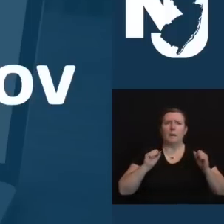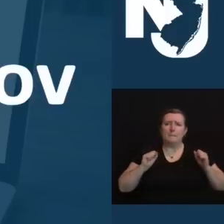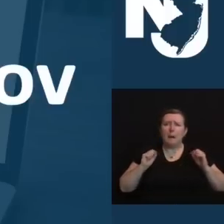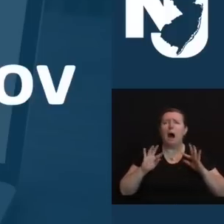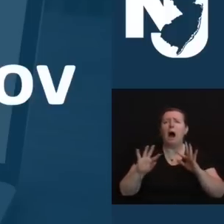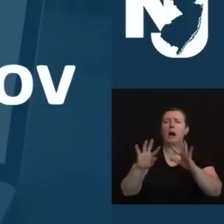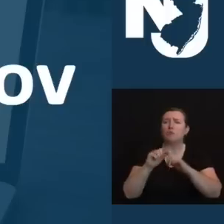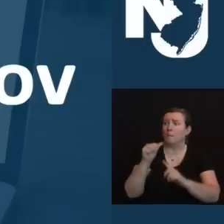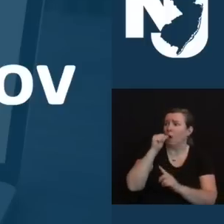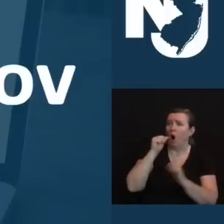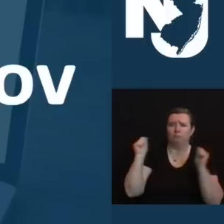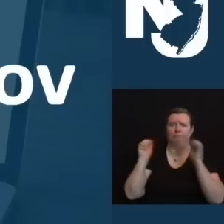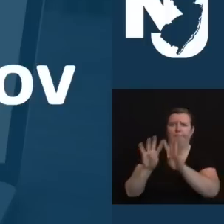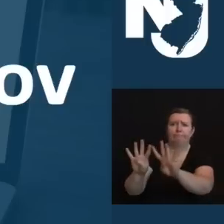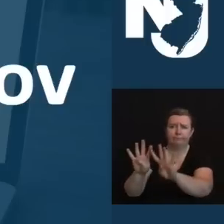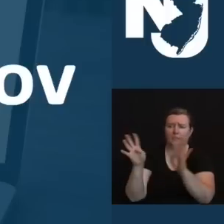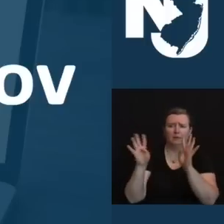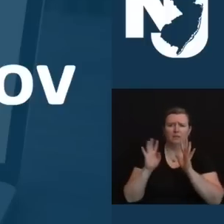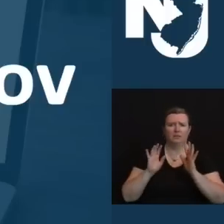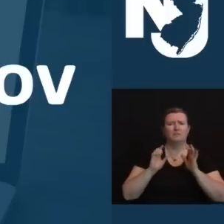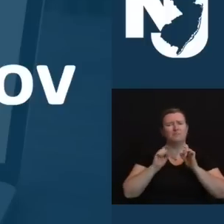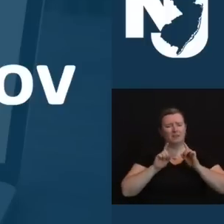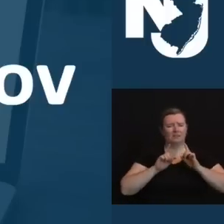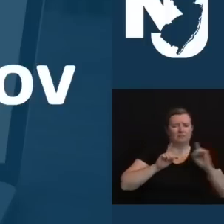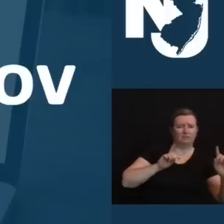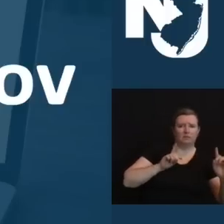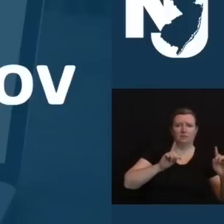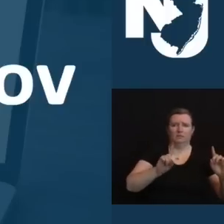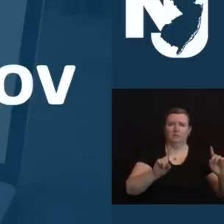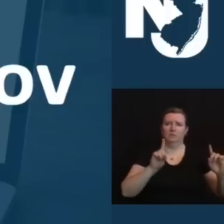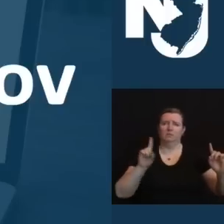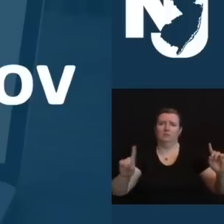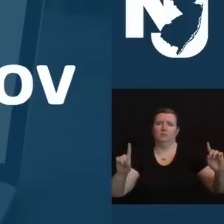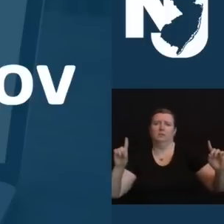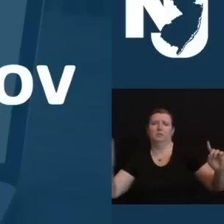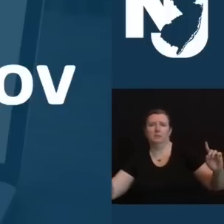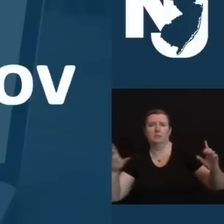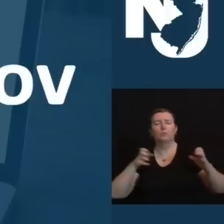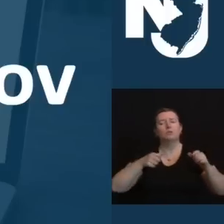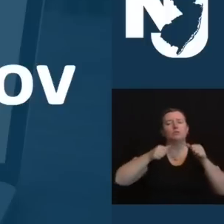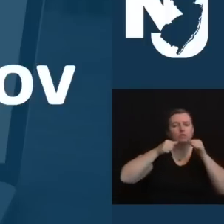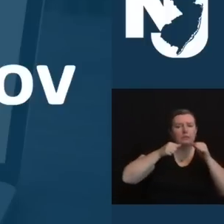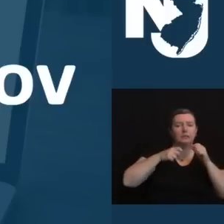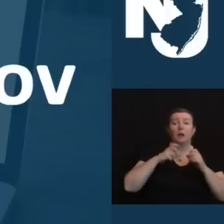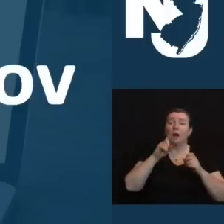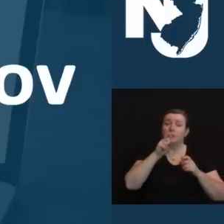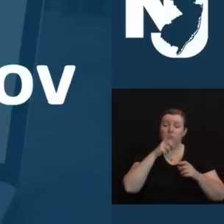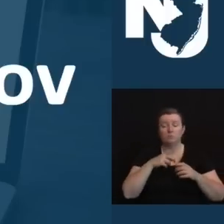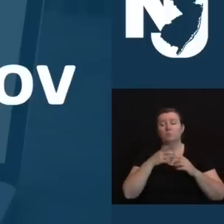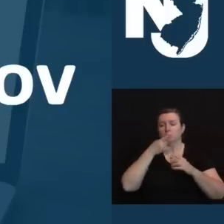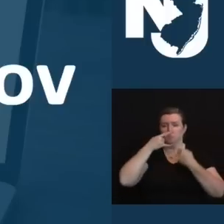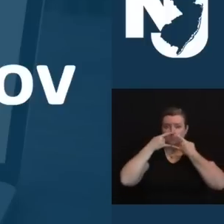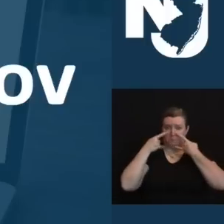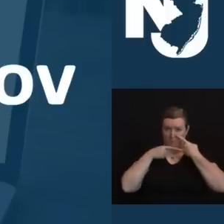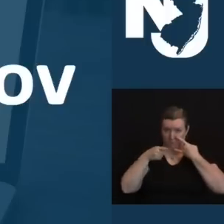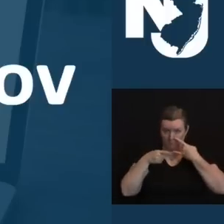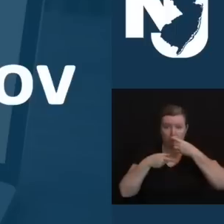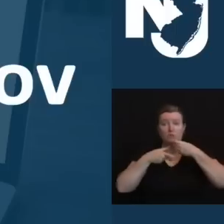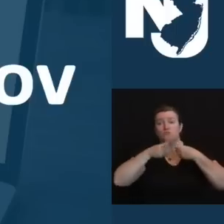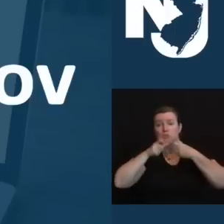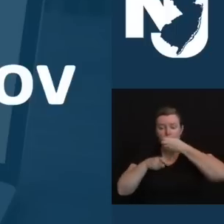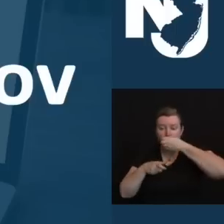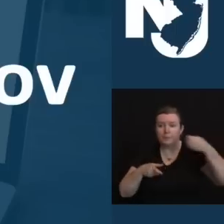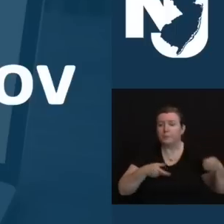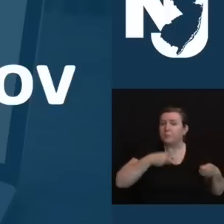covering on unless you are eating or drinking. And if you feel uncomfortable at an establishment because of overcrowding,